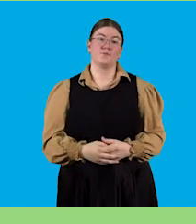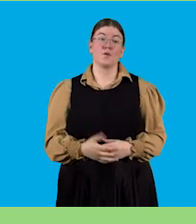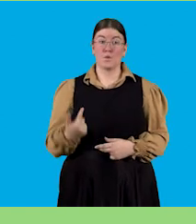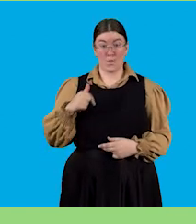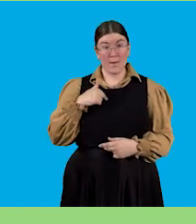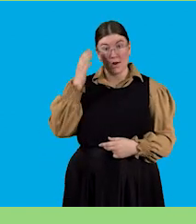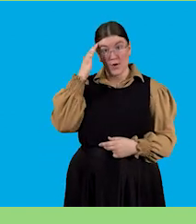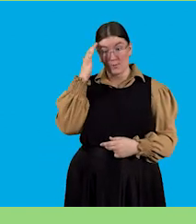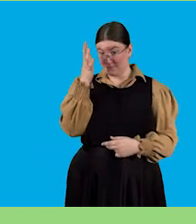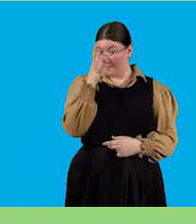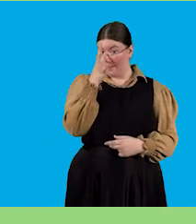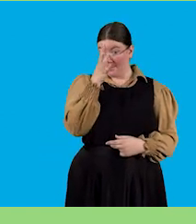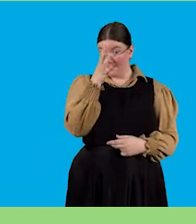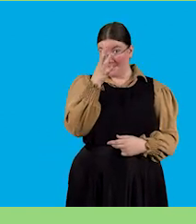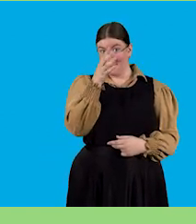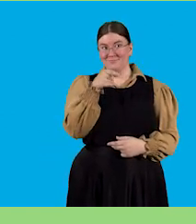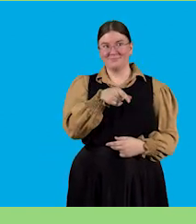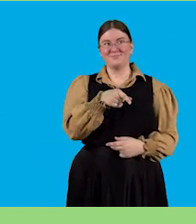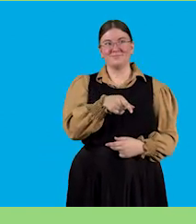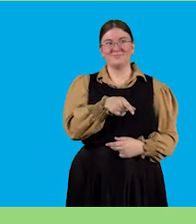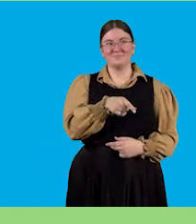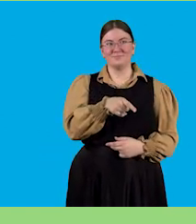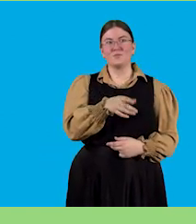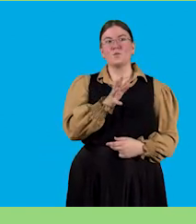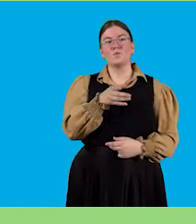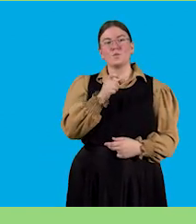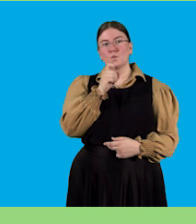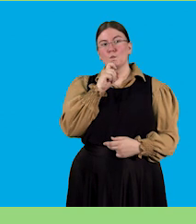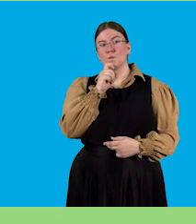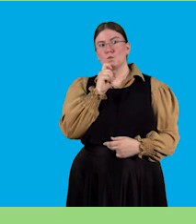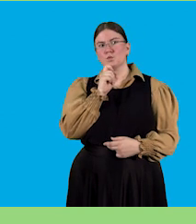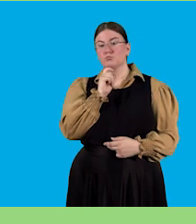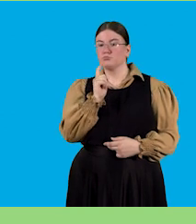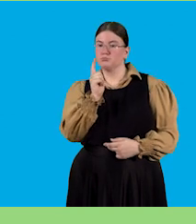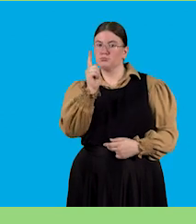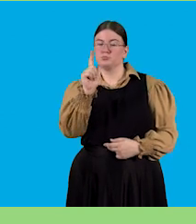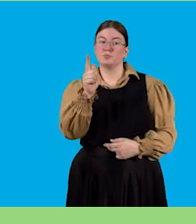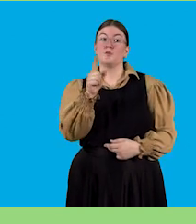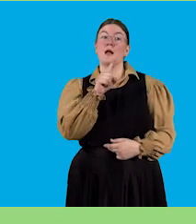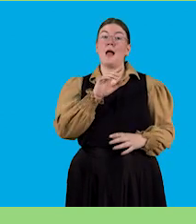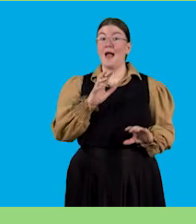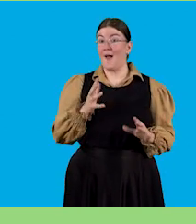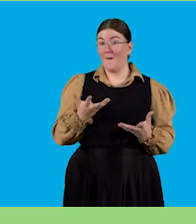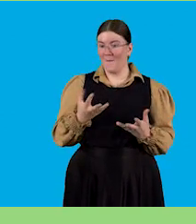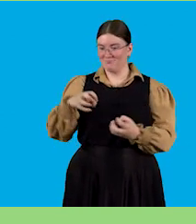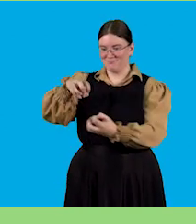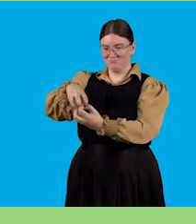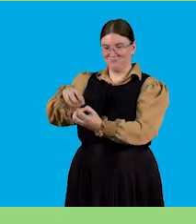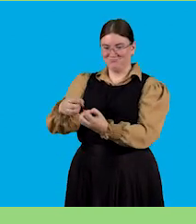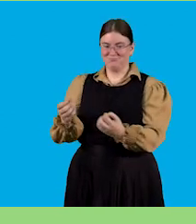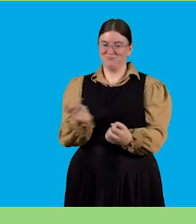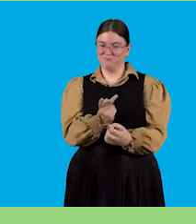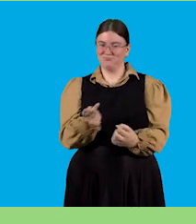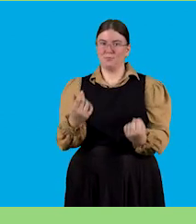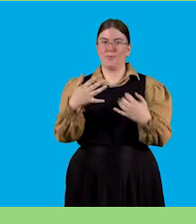And we already know that the sperm cell that they produced will be used later to fuse with